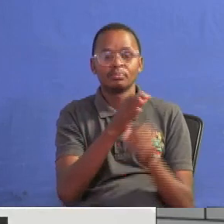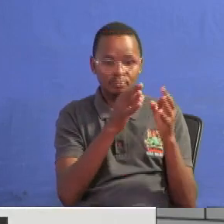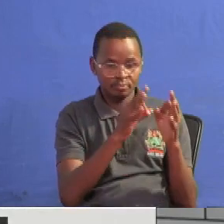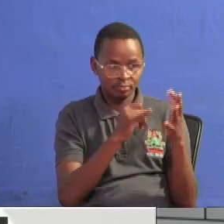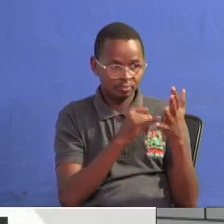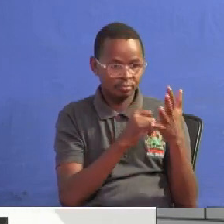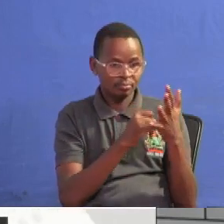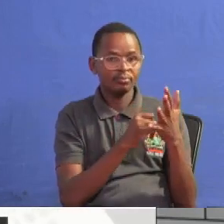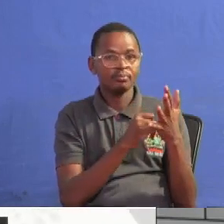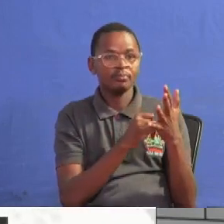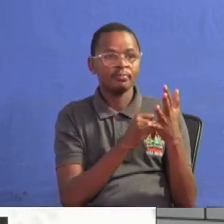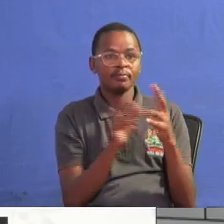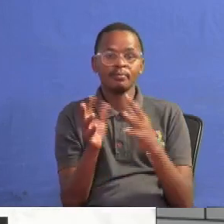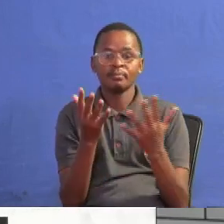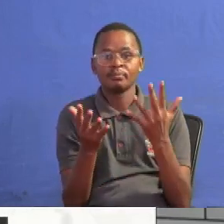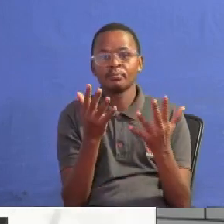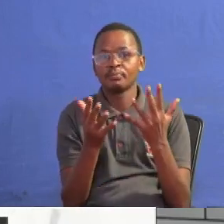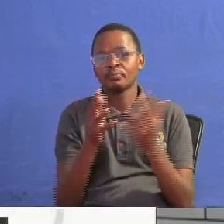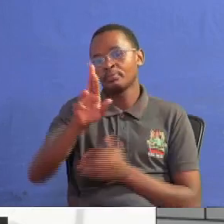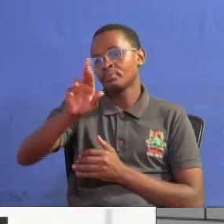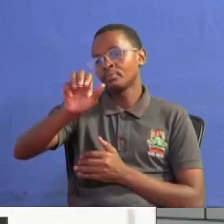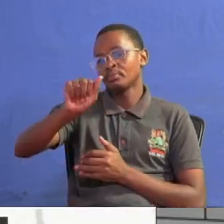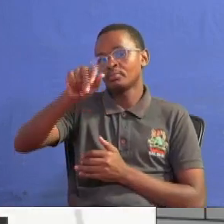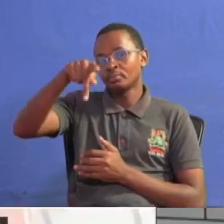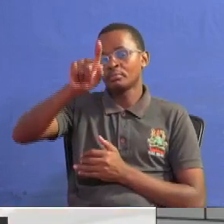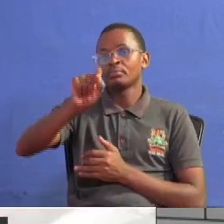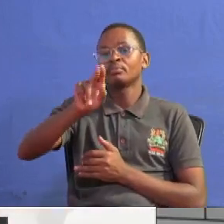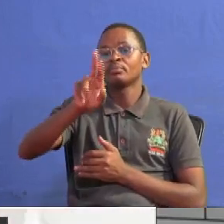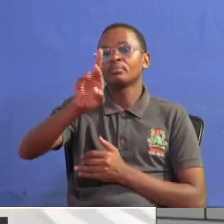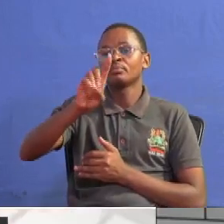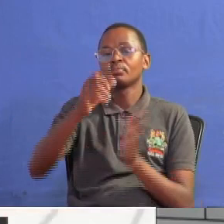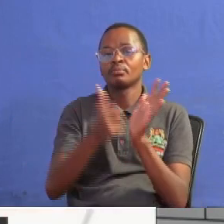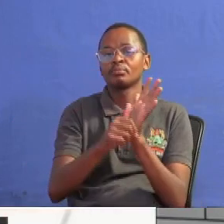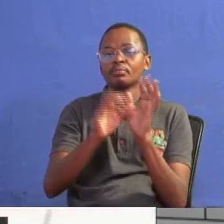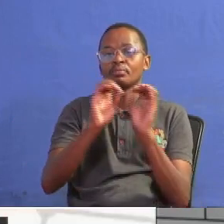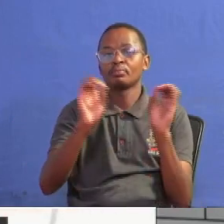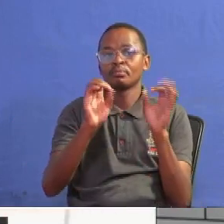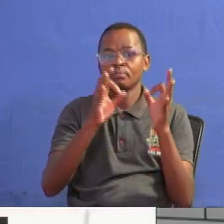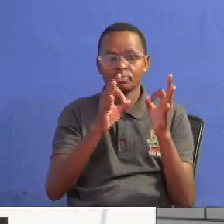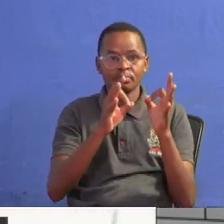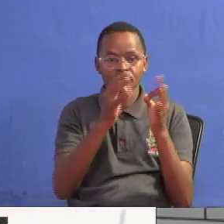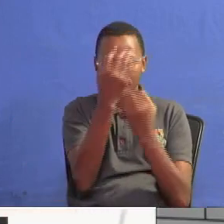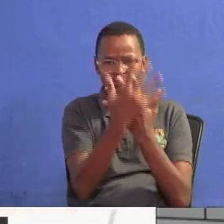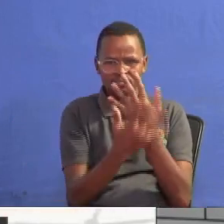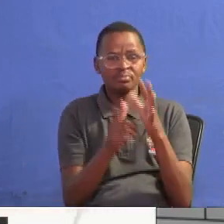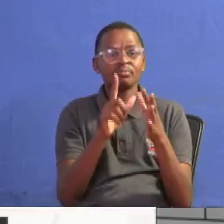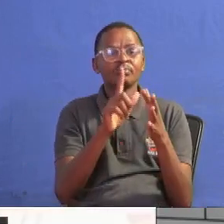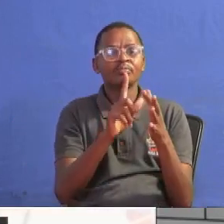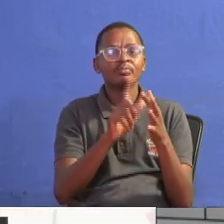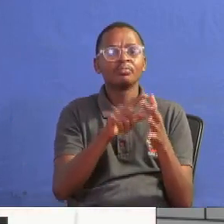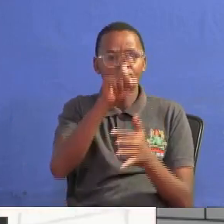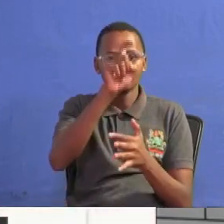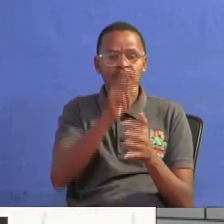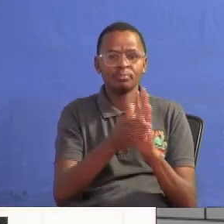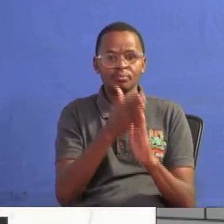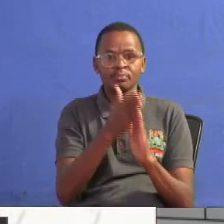it's been, it seems like it's already ruptured and it's not bleeding, no problem. If it's bleeding, then they need an emergency